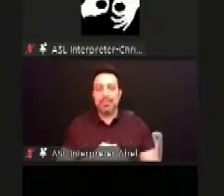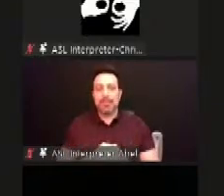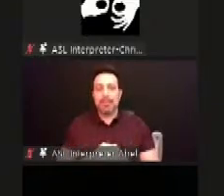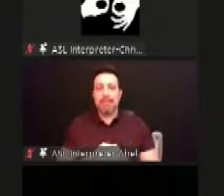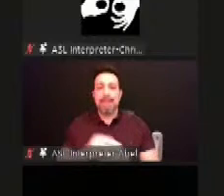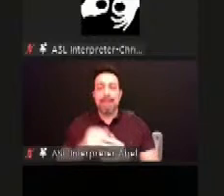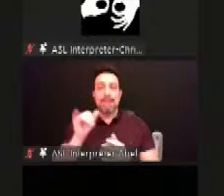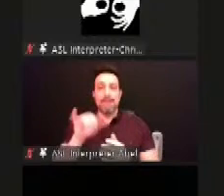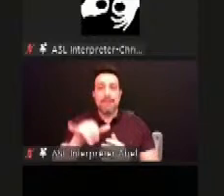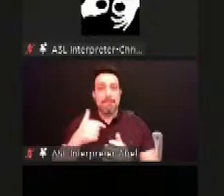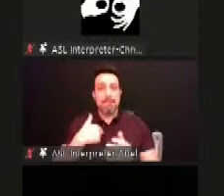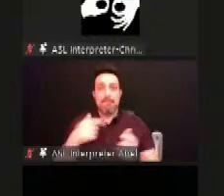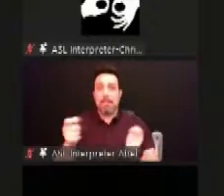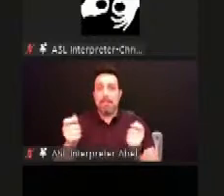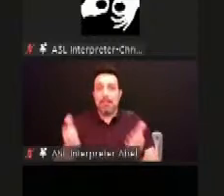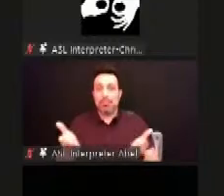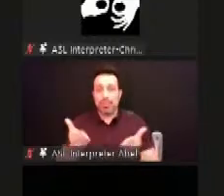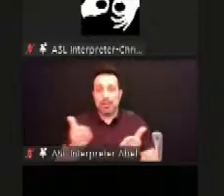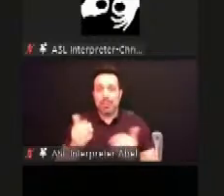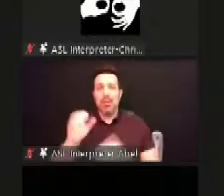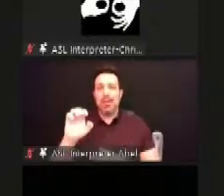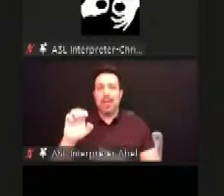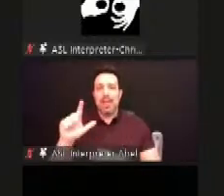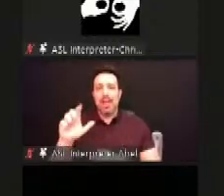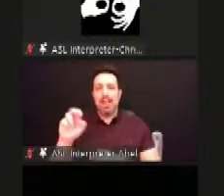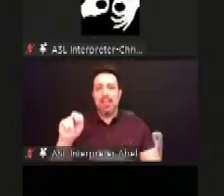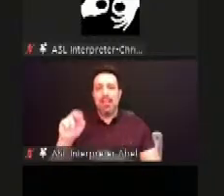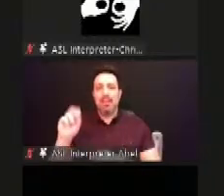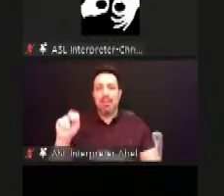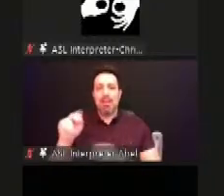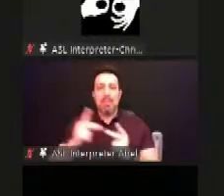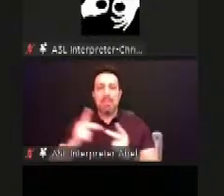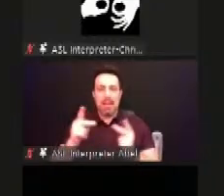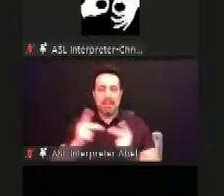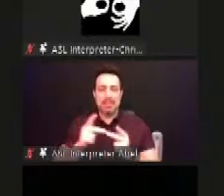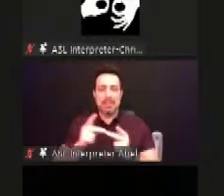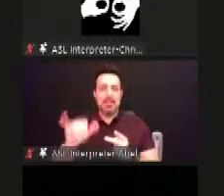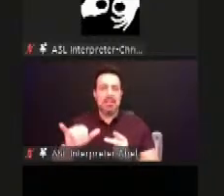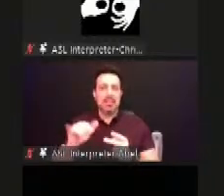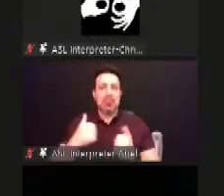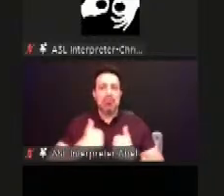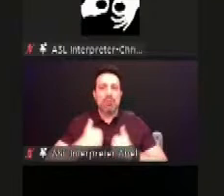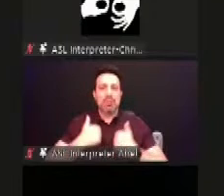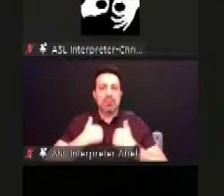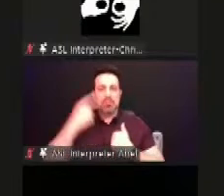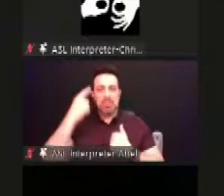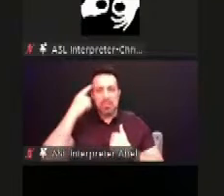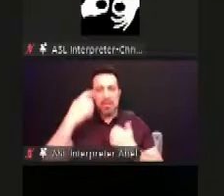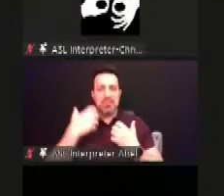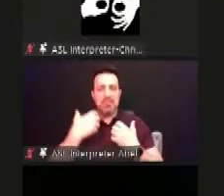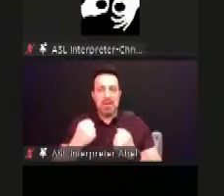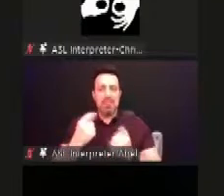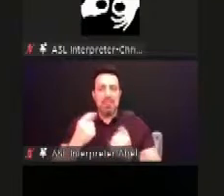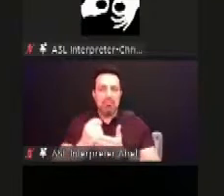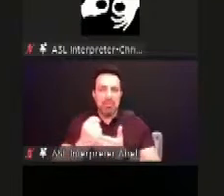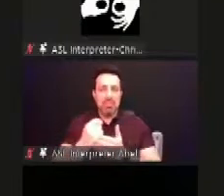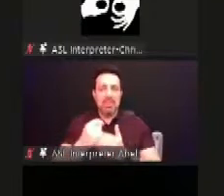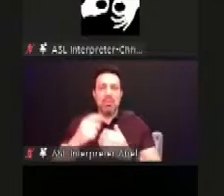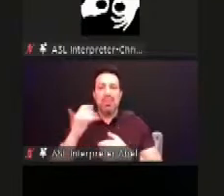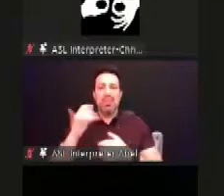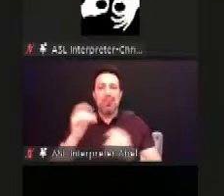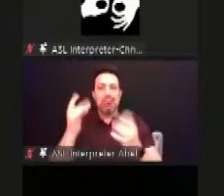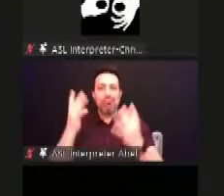So I'm manager here at Elahan Place. Elahan Place is a residential mental health treatment and crisis stabilization